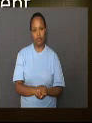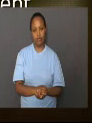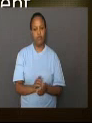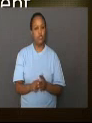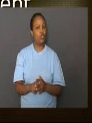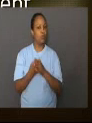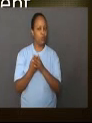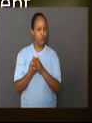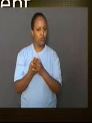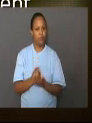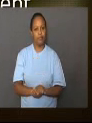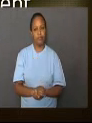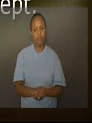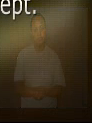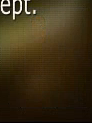Begin.